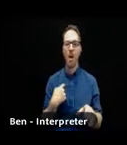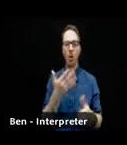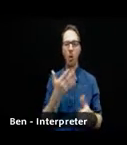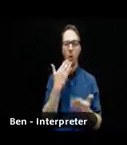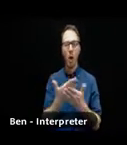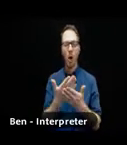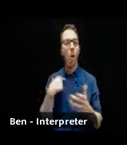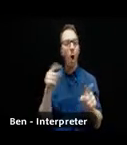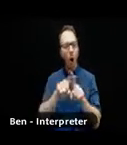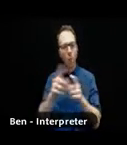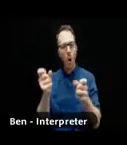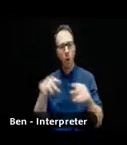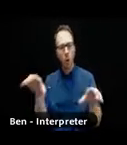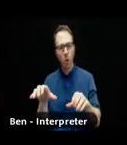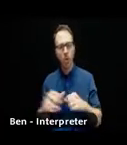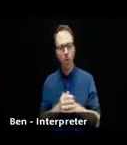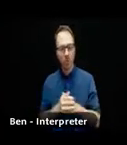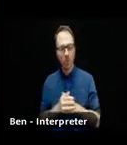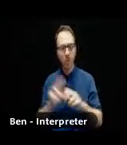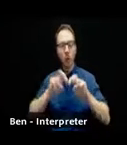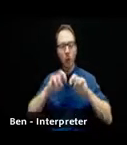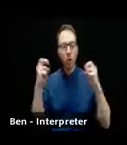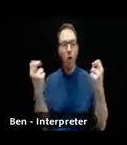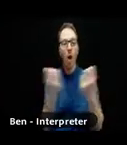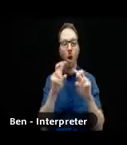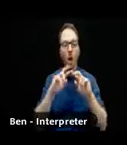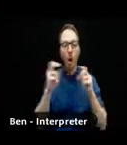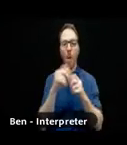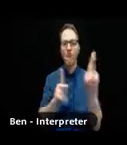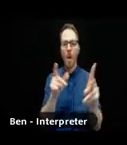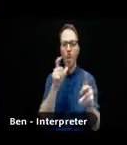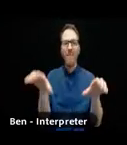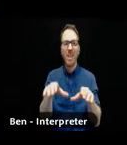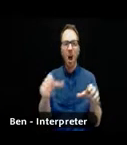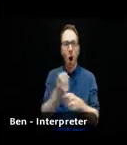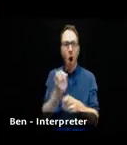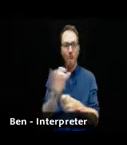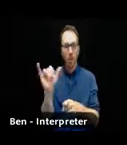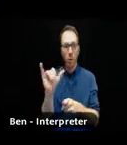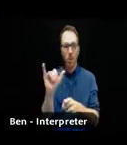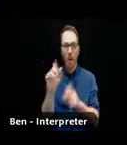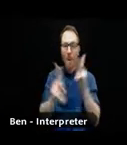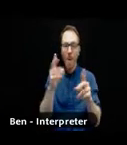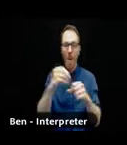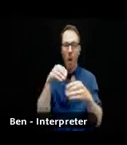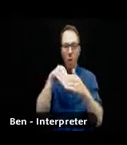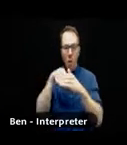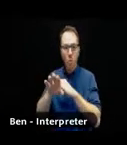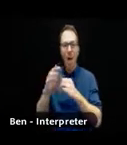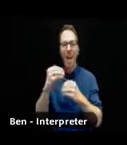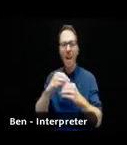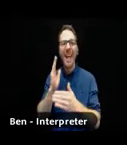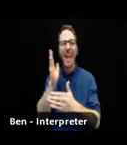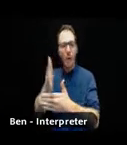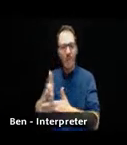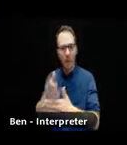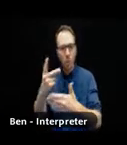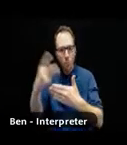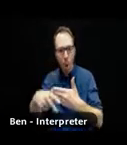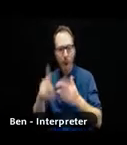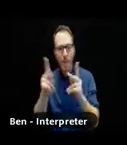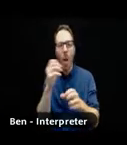also want to do circles with people who've done harm, right? With folks maybe enrolled in those intervention programs who are making